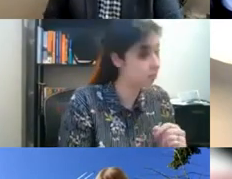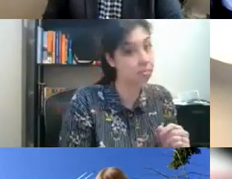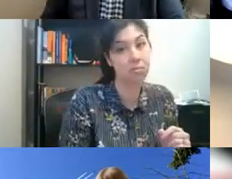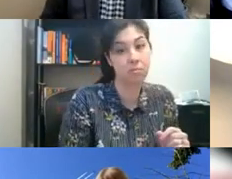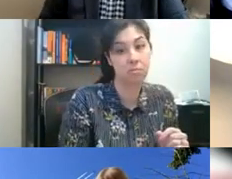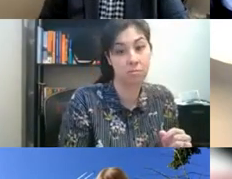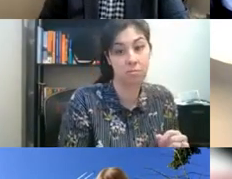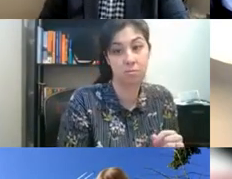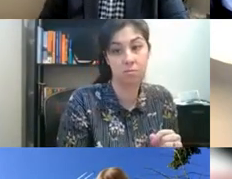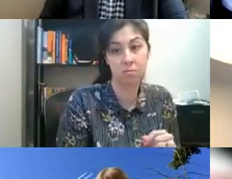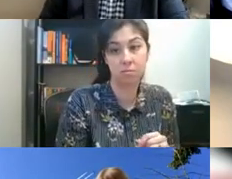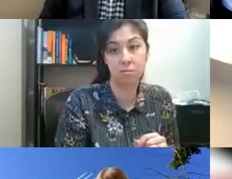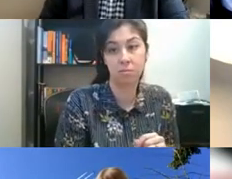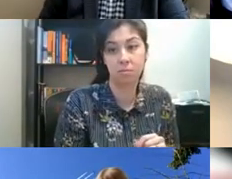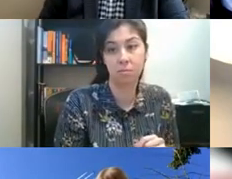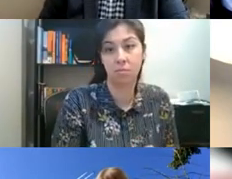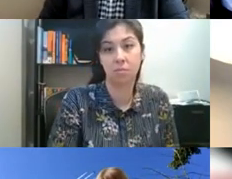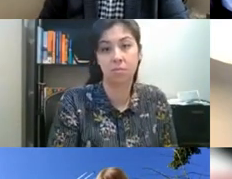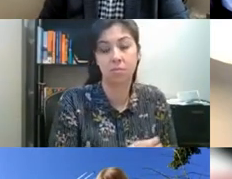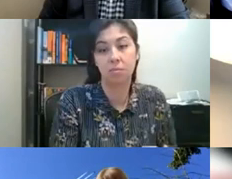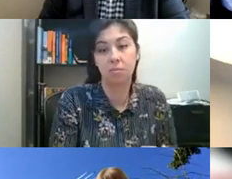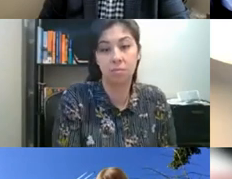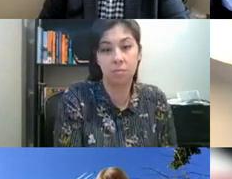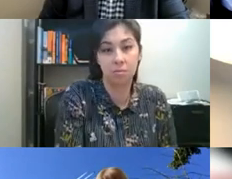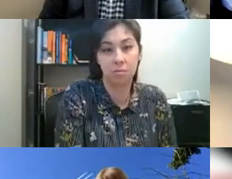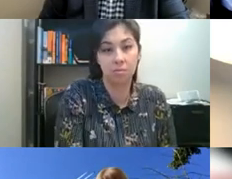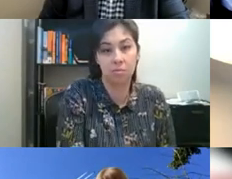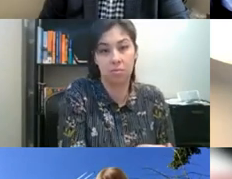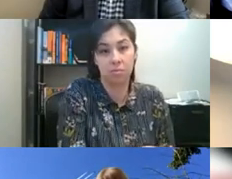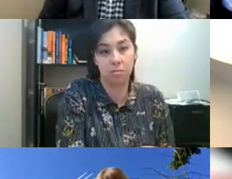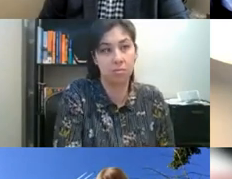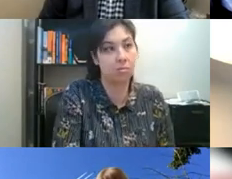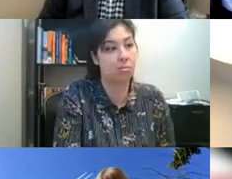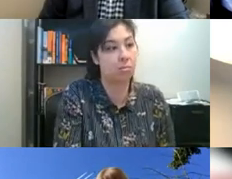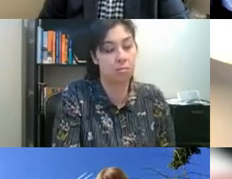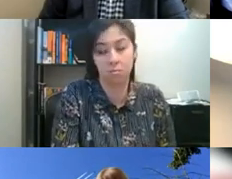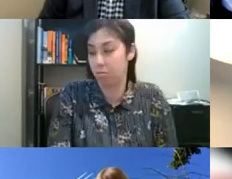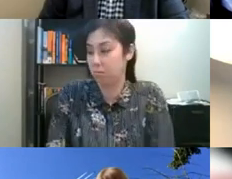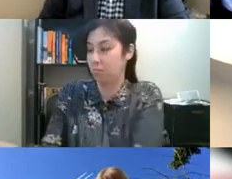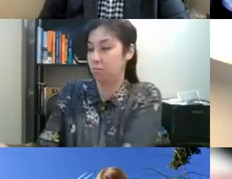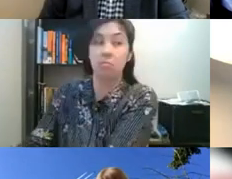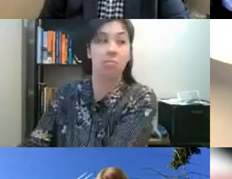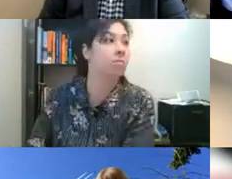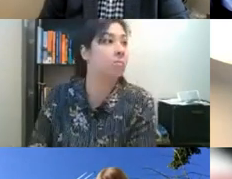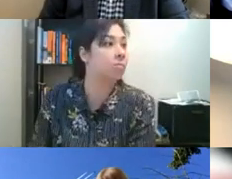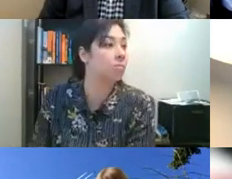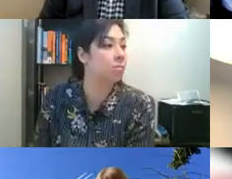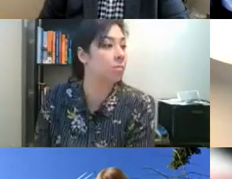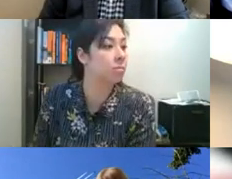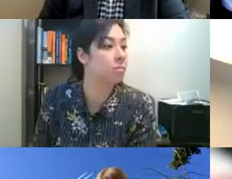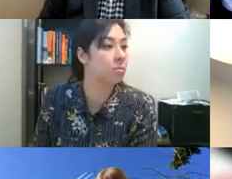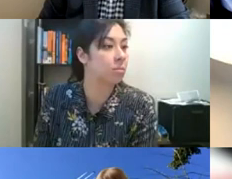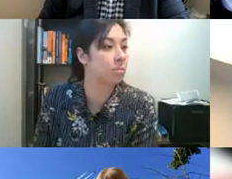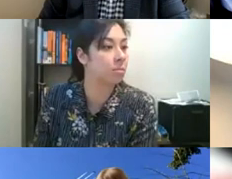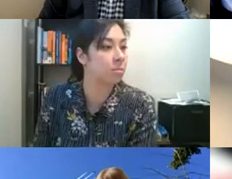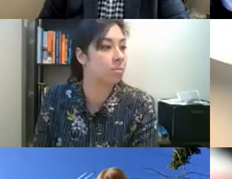minds together and help us to implement Healthier Together Oregon. I want to just run through a little bit of framing for today,